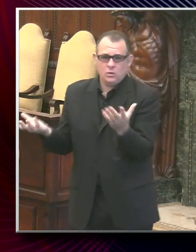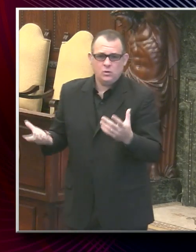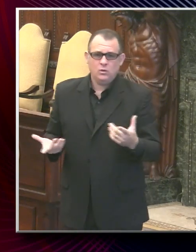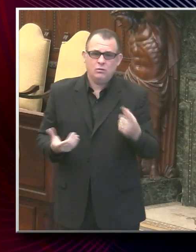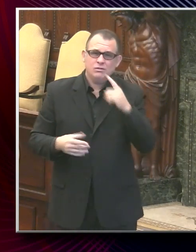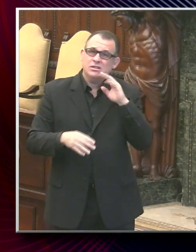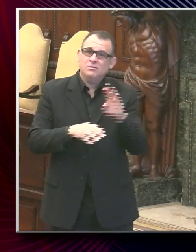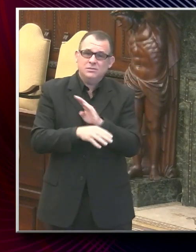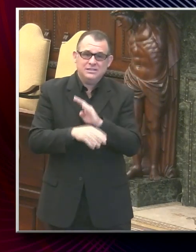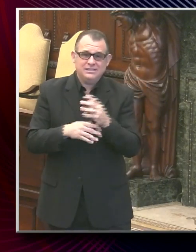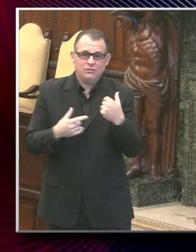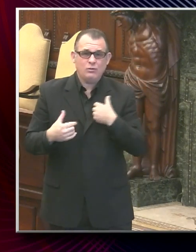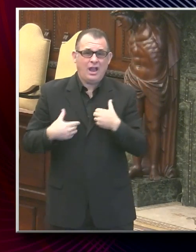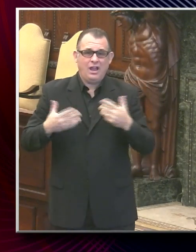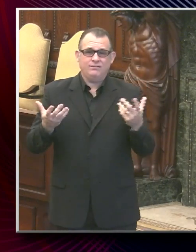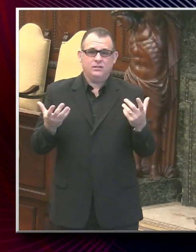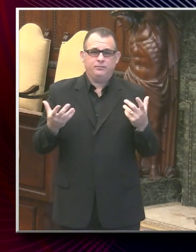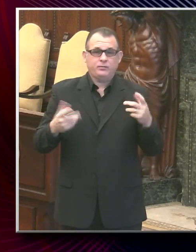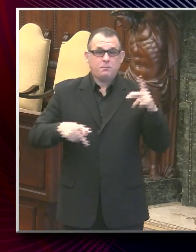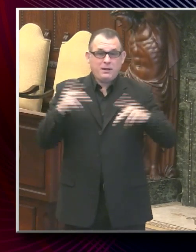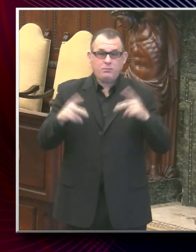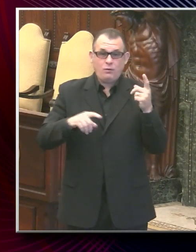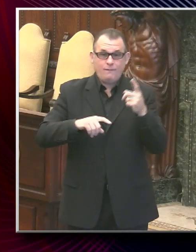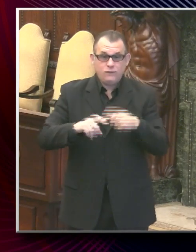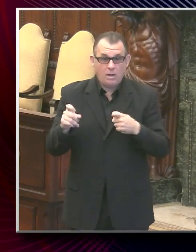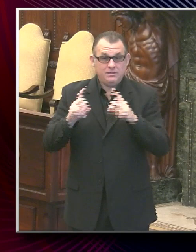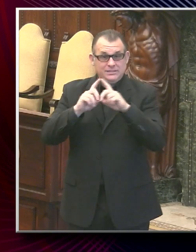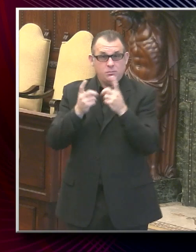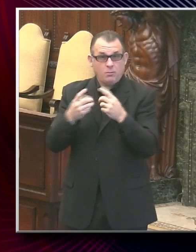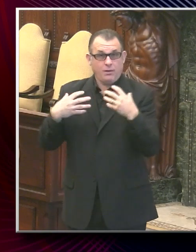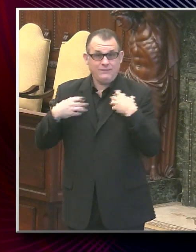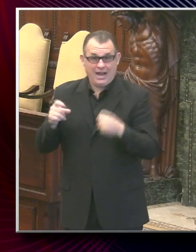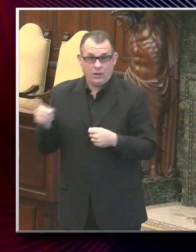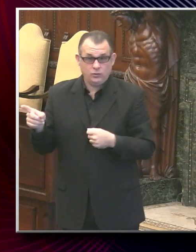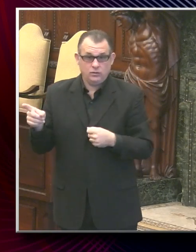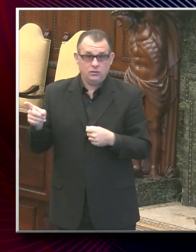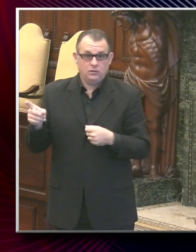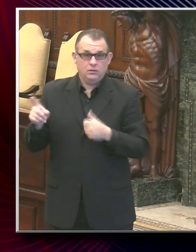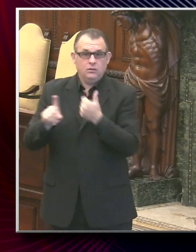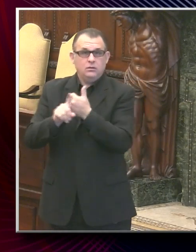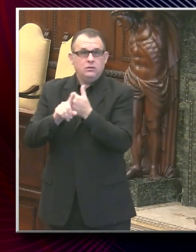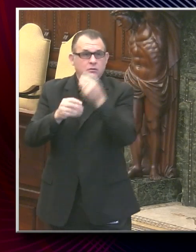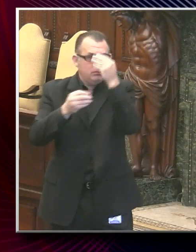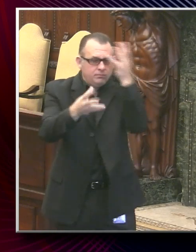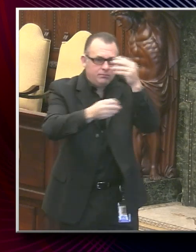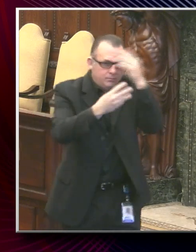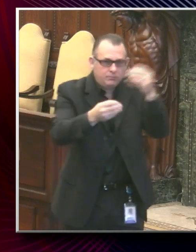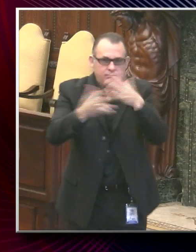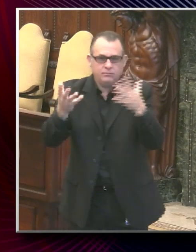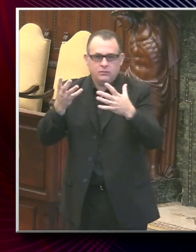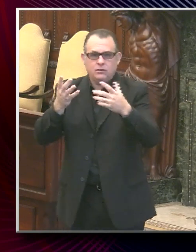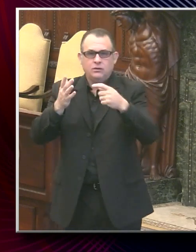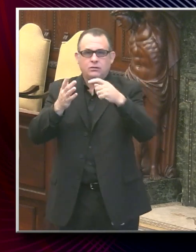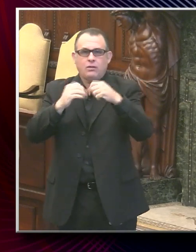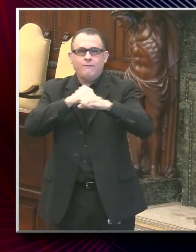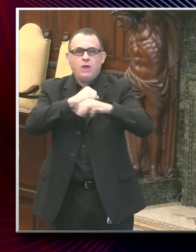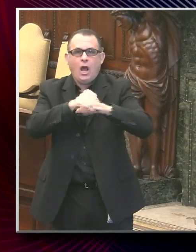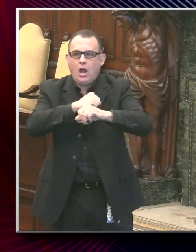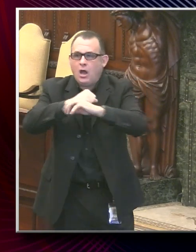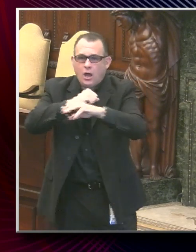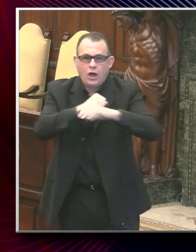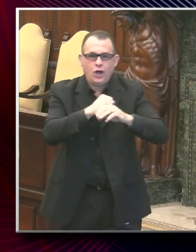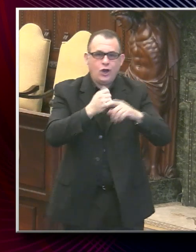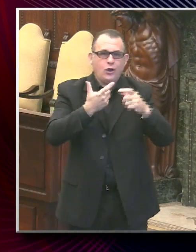and volunteers go door to door to retail stores and give them flyers that describe all the safety precautions and